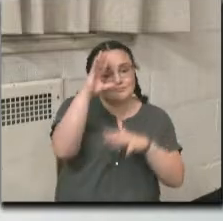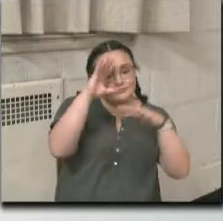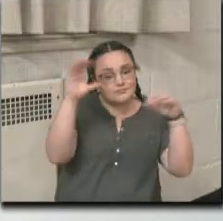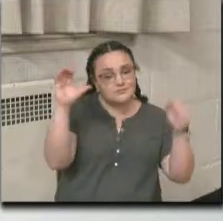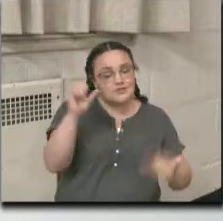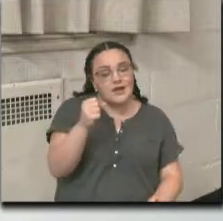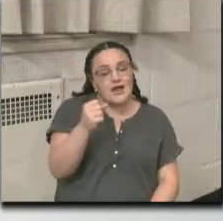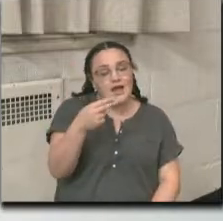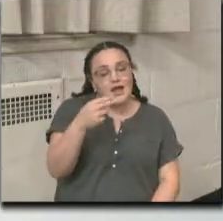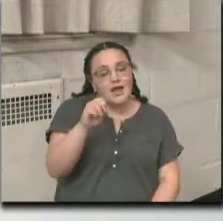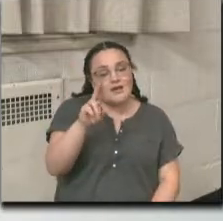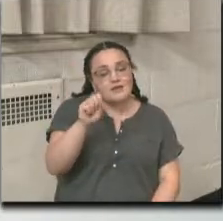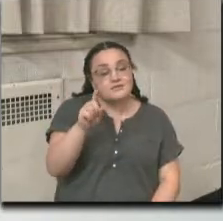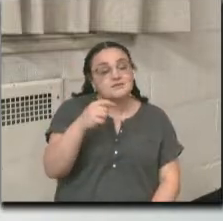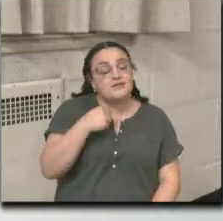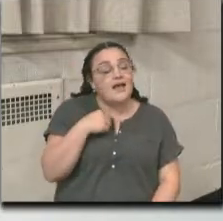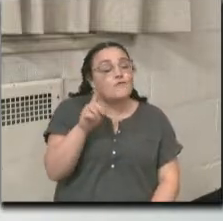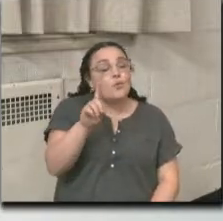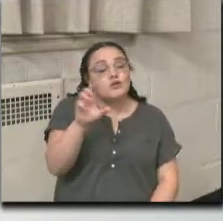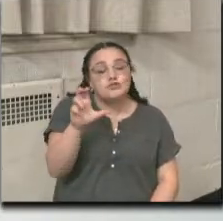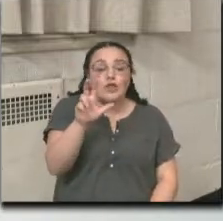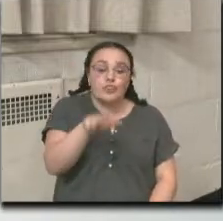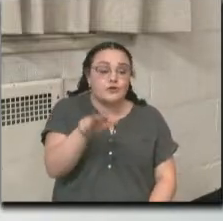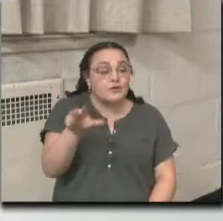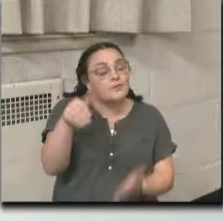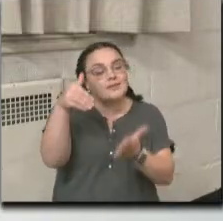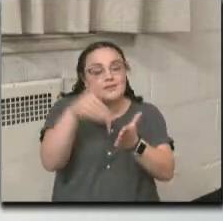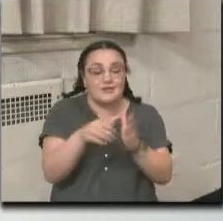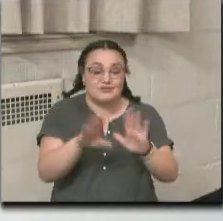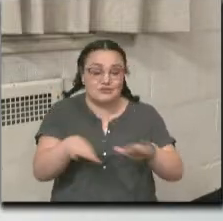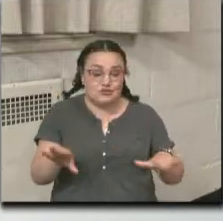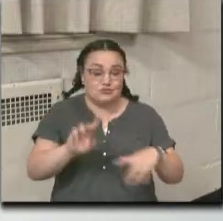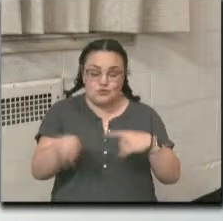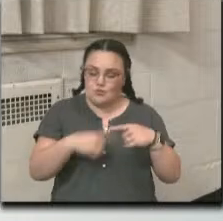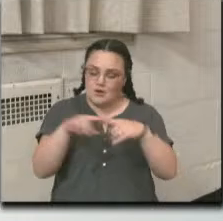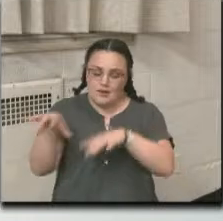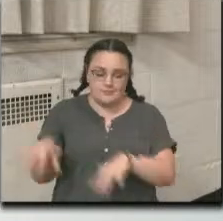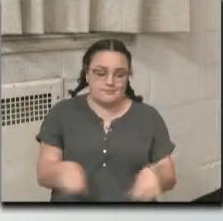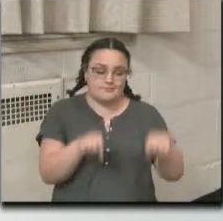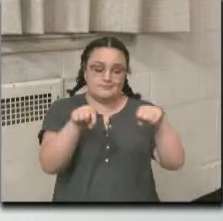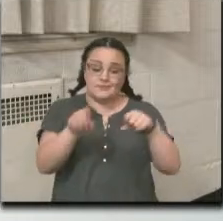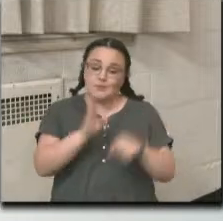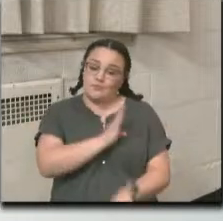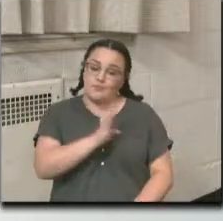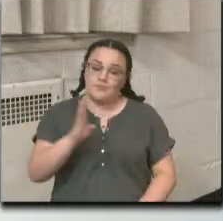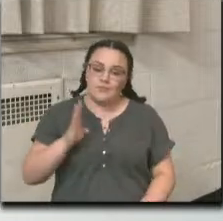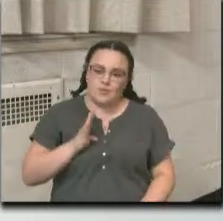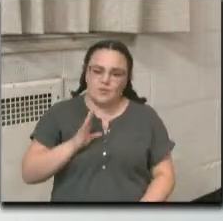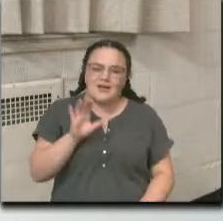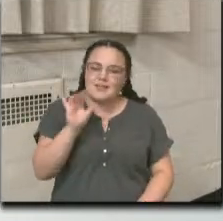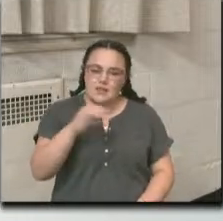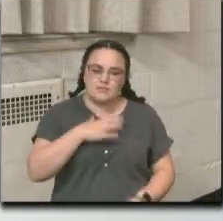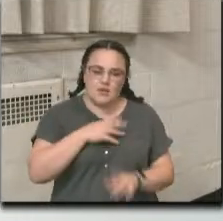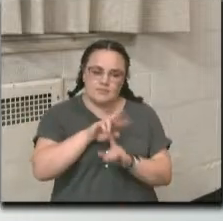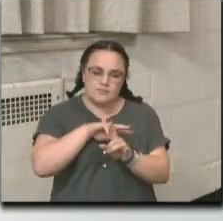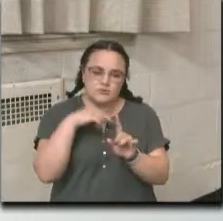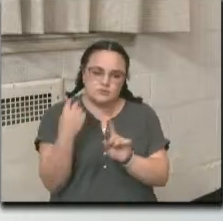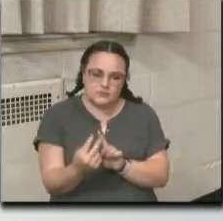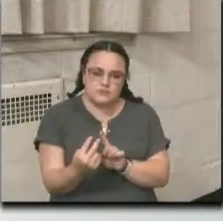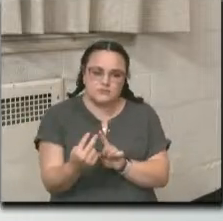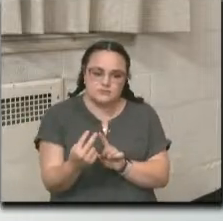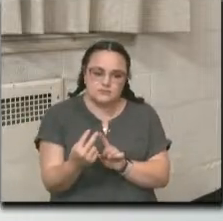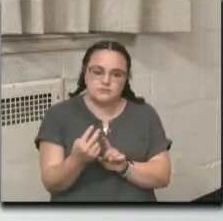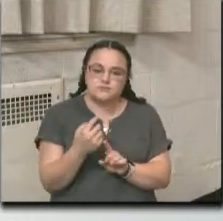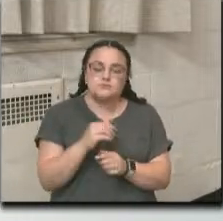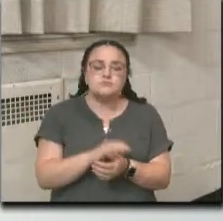I have 133,000 children when I took over this board, and that's how I see that. I